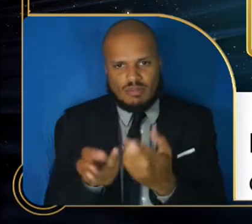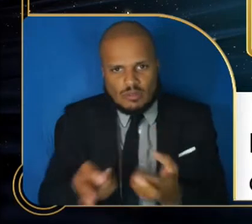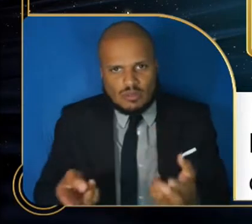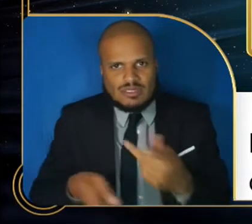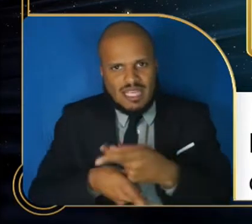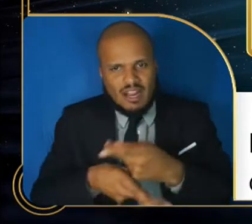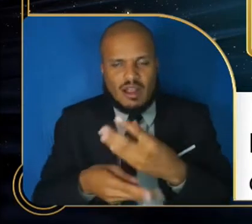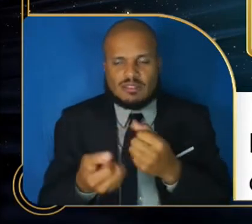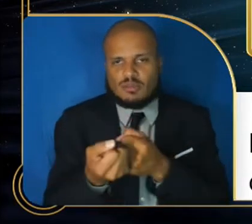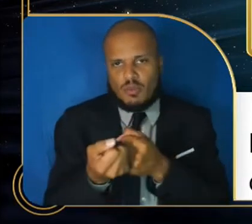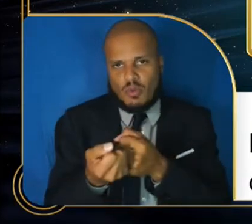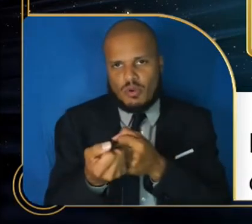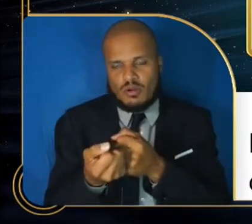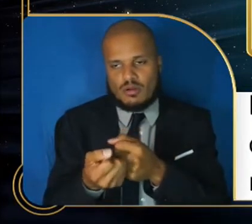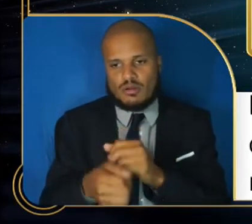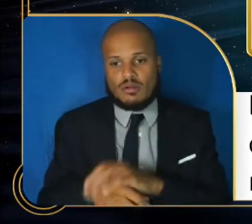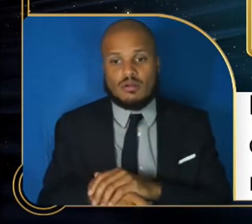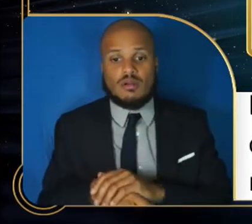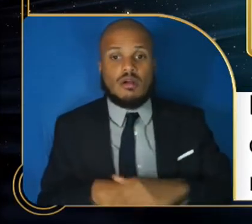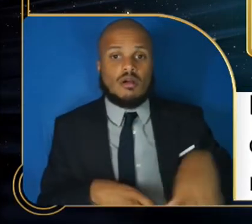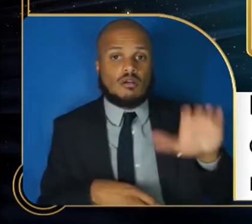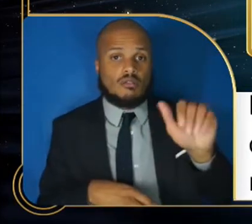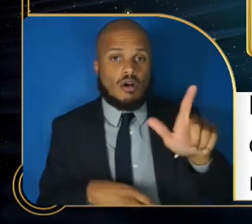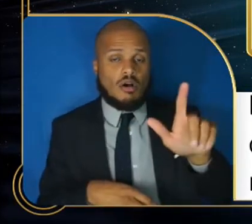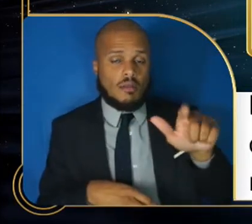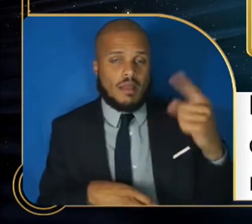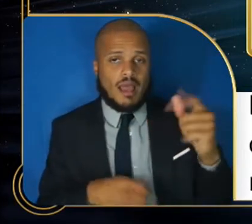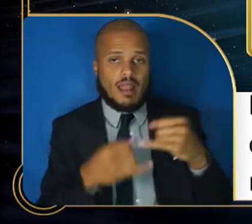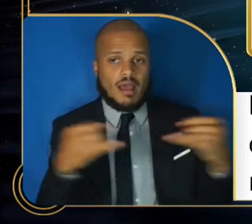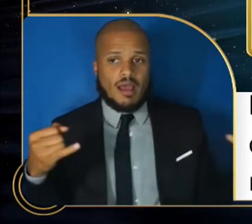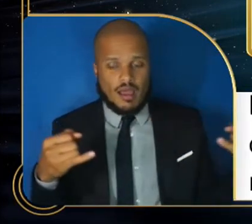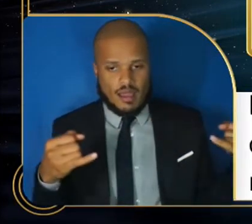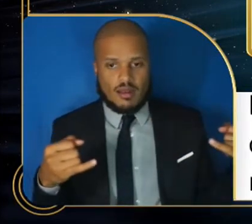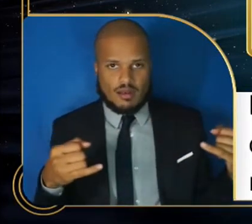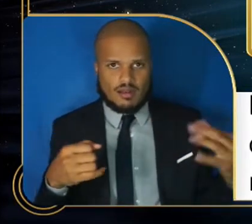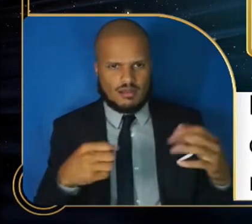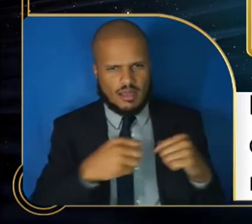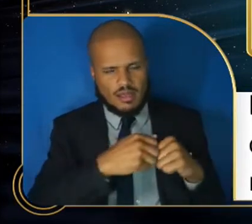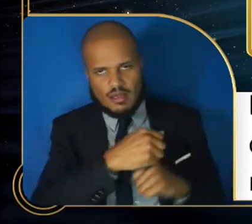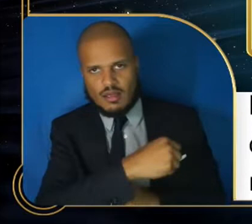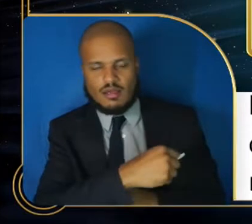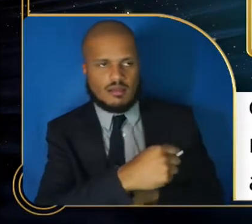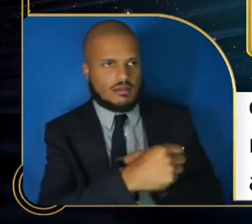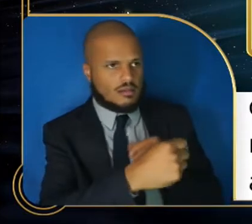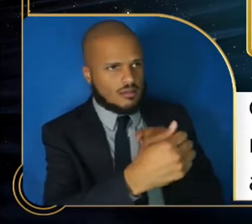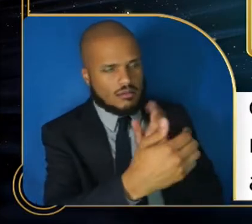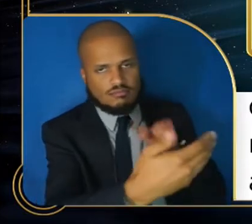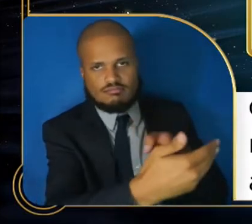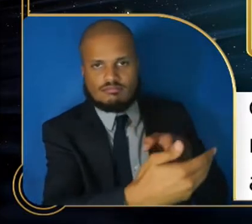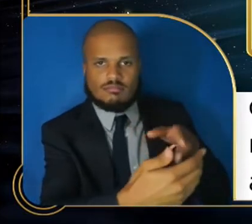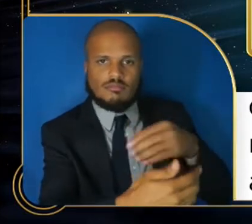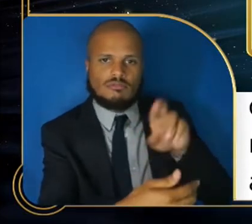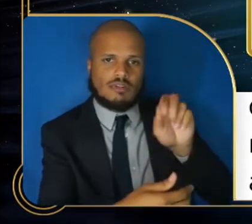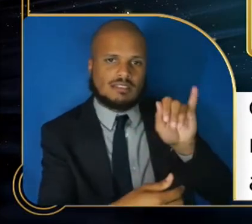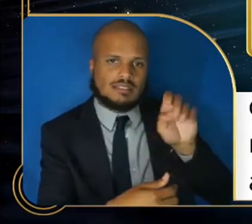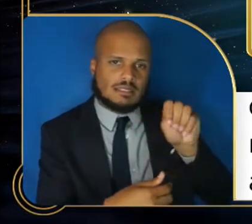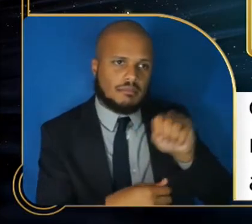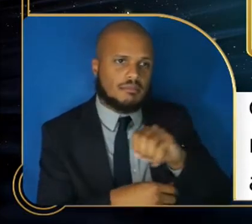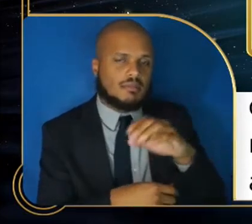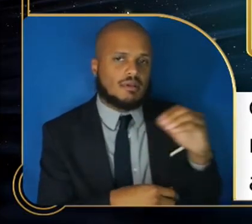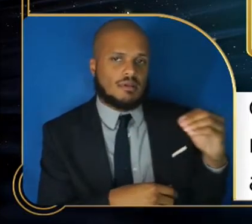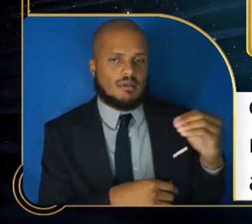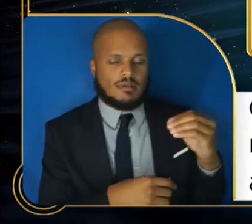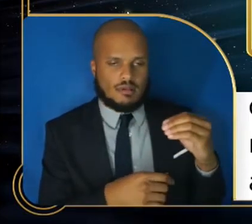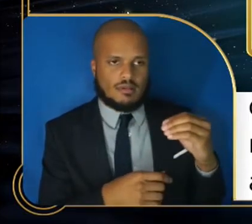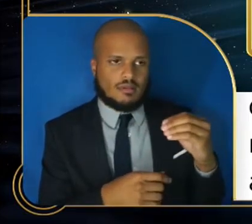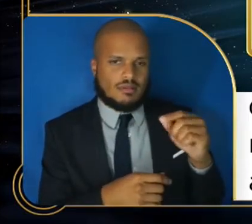support. Call BlackLine is that anchor in the storm of white supremacy, racism, and support people who just need an ear to